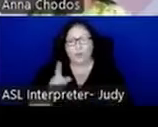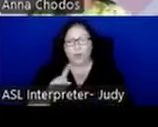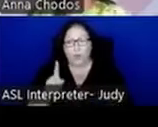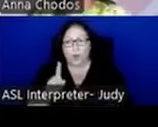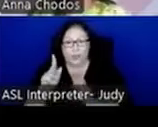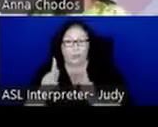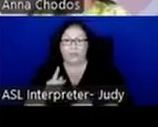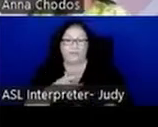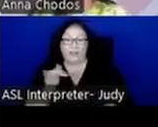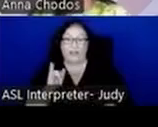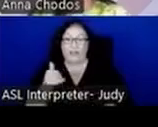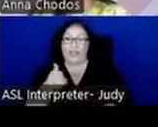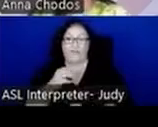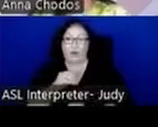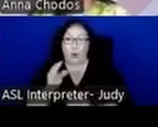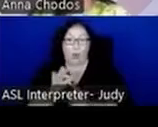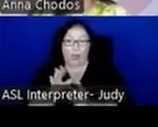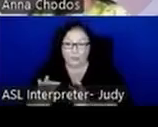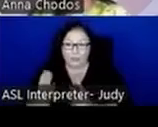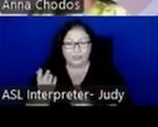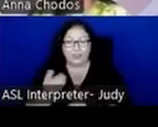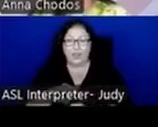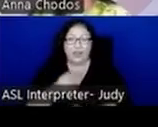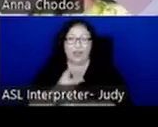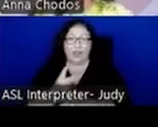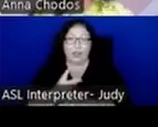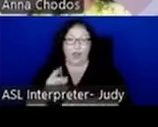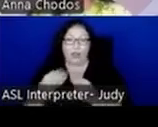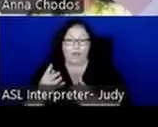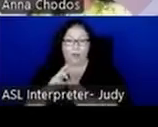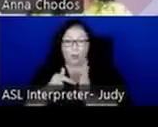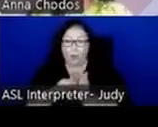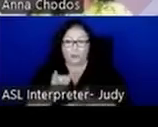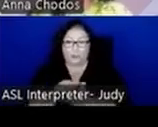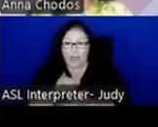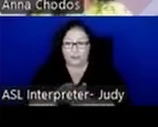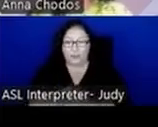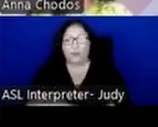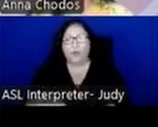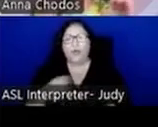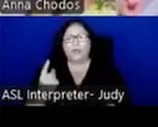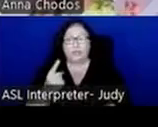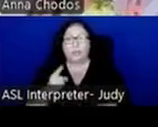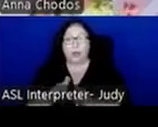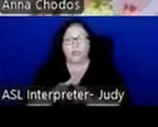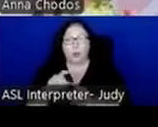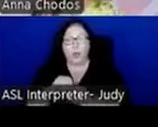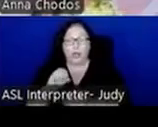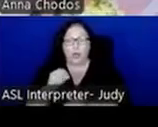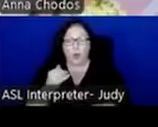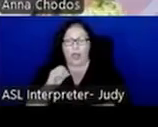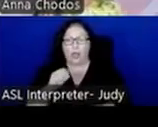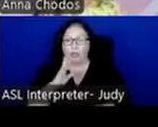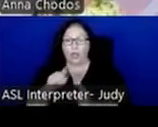is impossible. There was something alluded to also in Ohio about how they're talking about, like, the natural scenario of a caregiving social network,